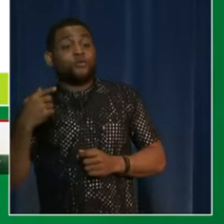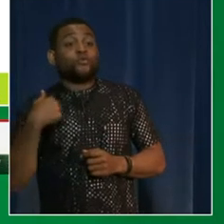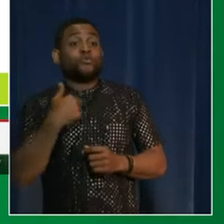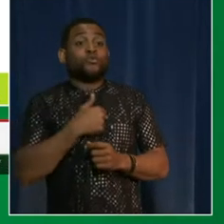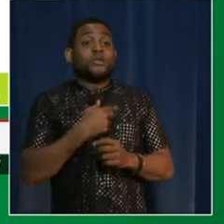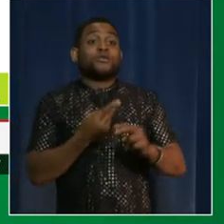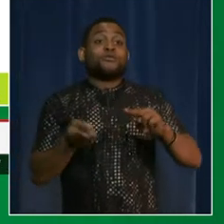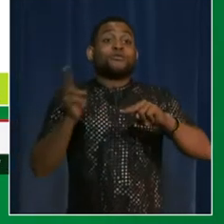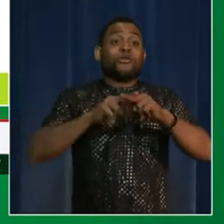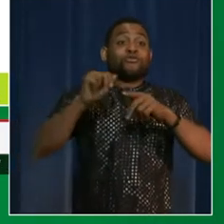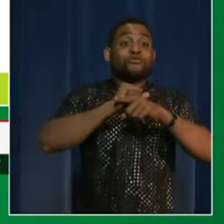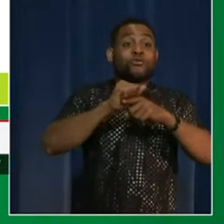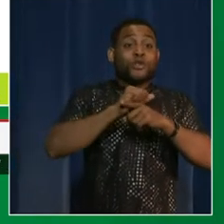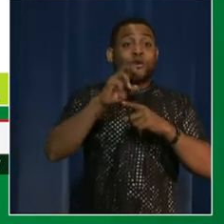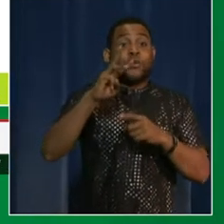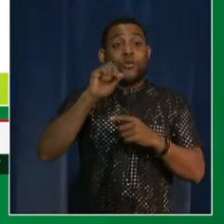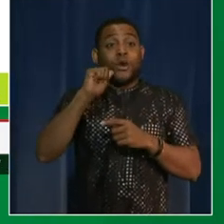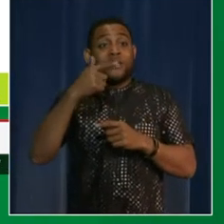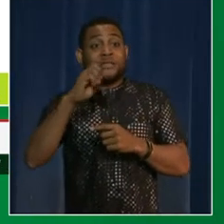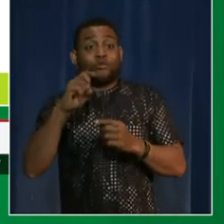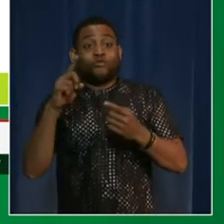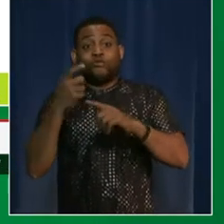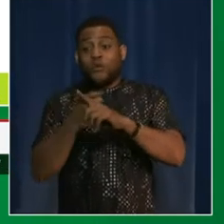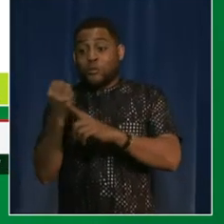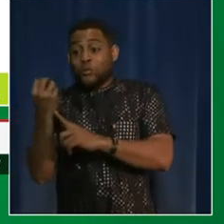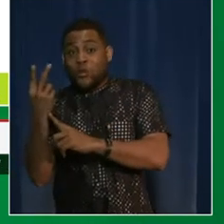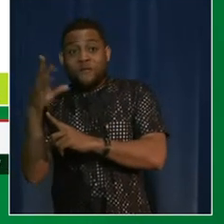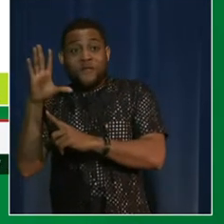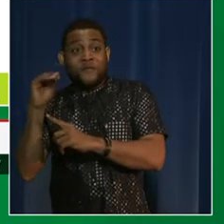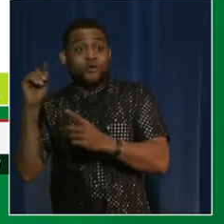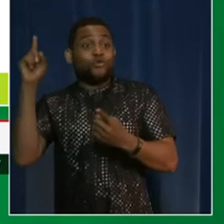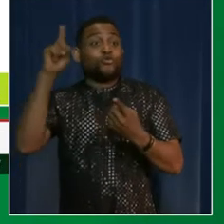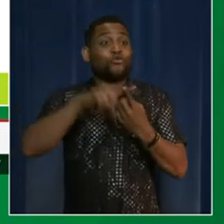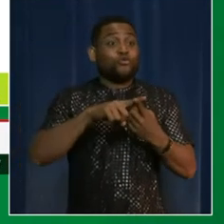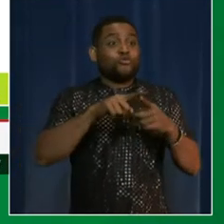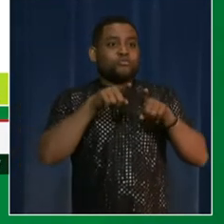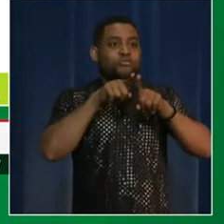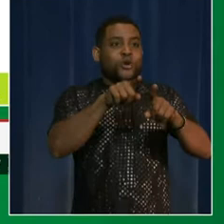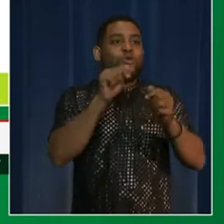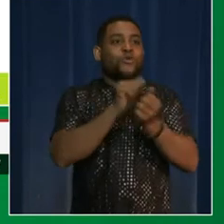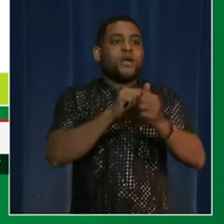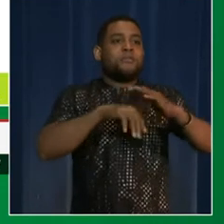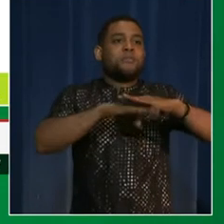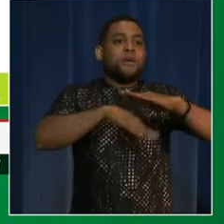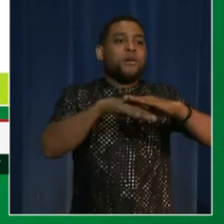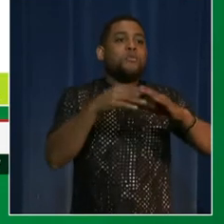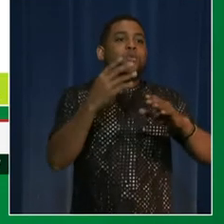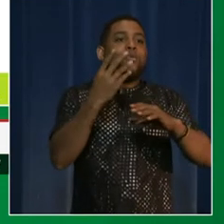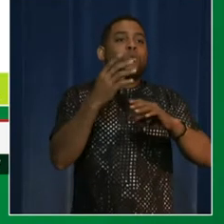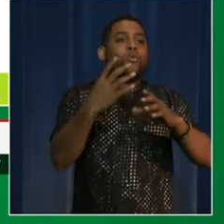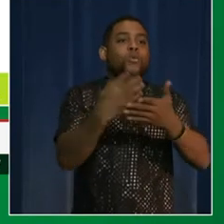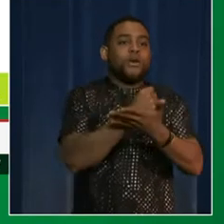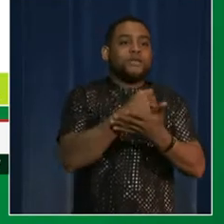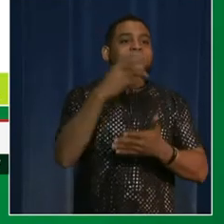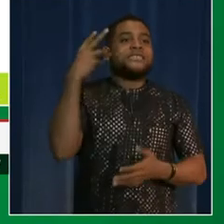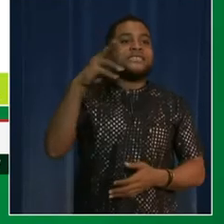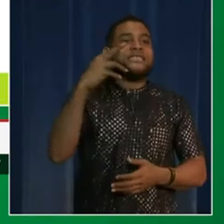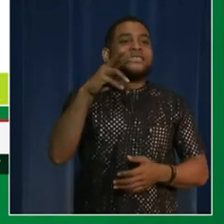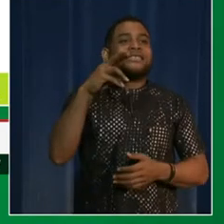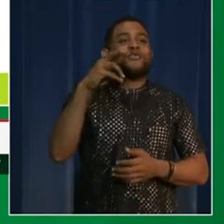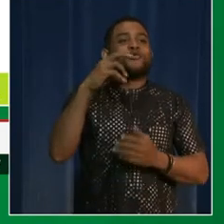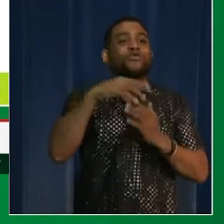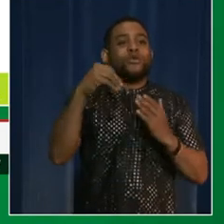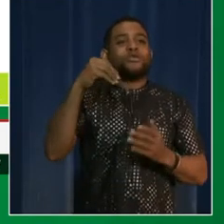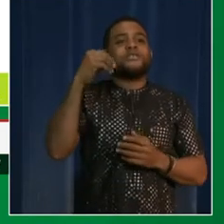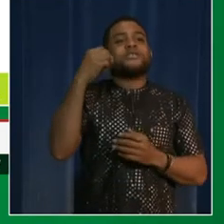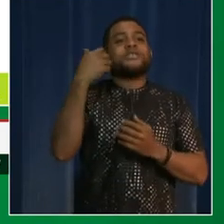from $12.50 an hour to align with minimum wage, which will be $16.10 per hour. Thank you, Mayor